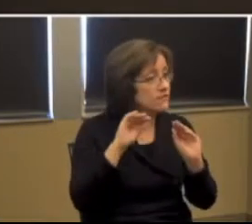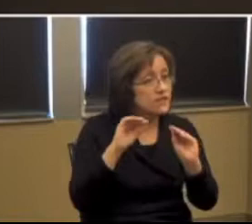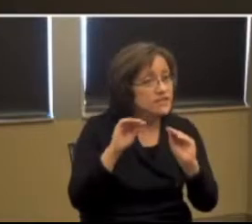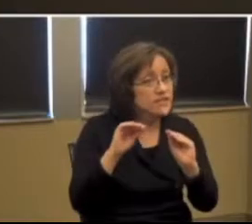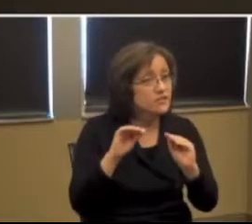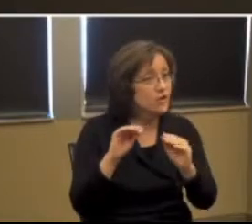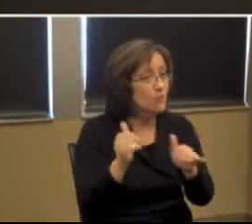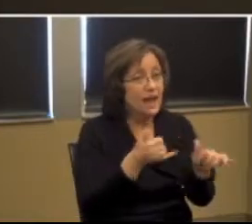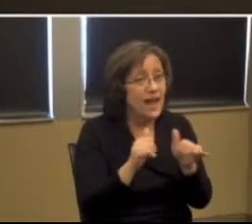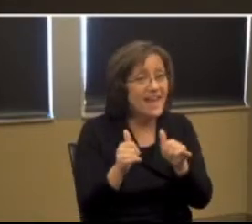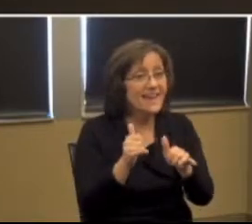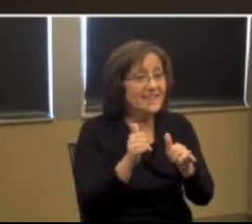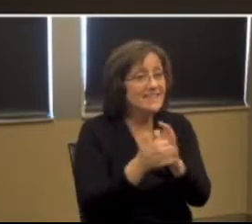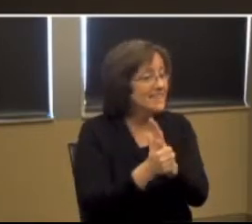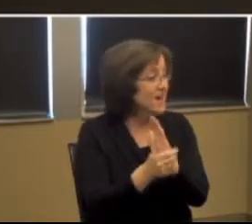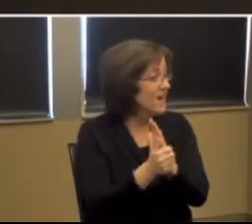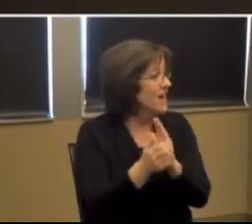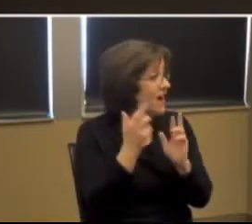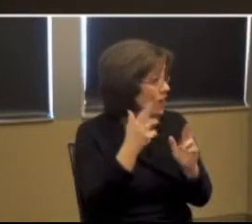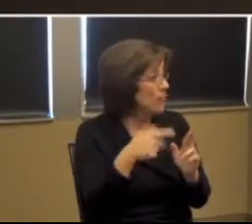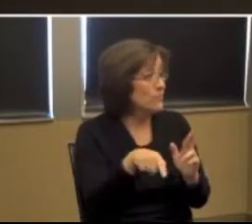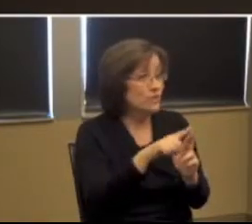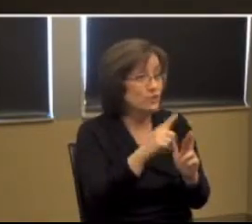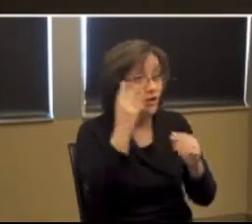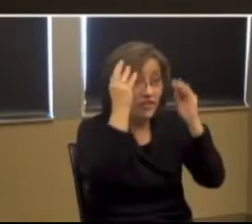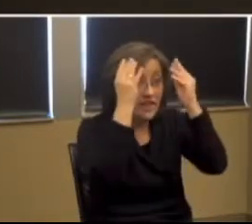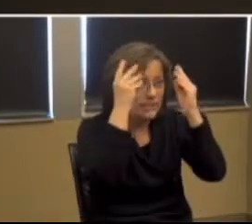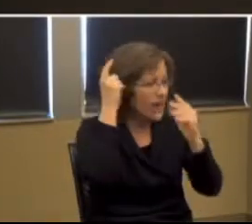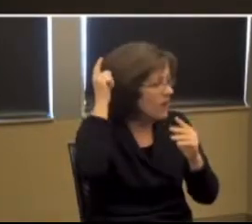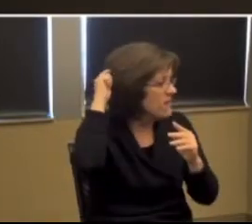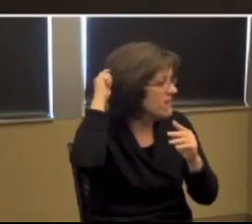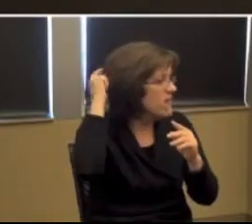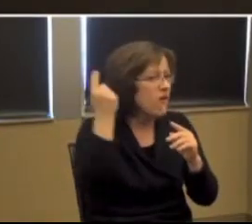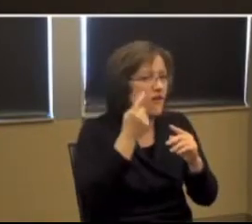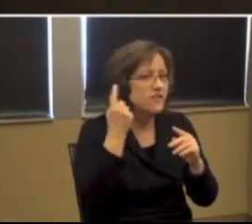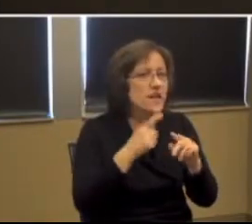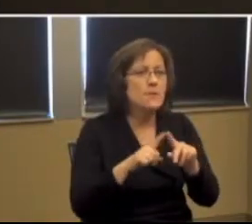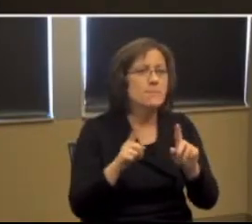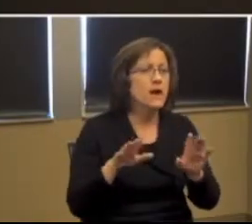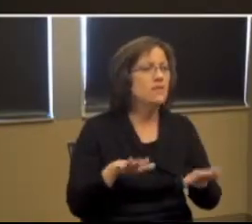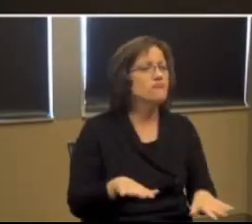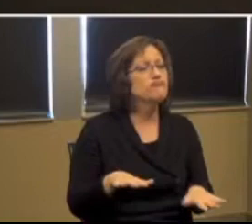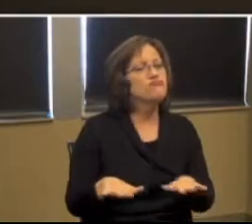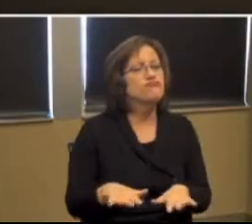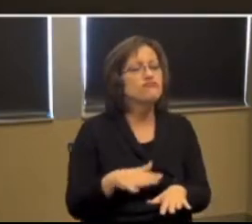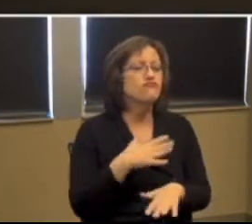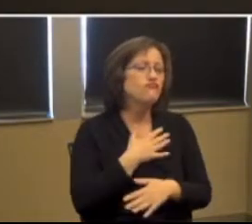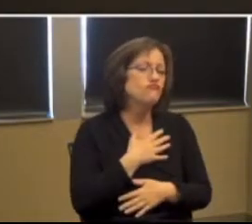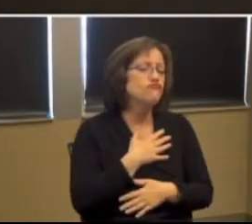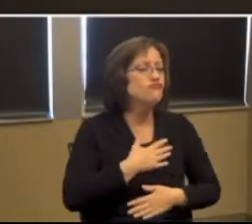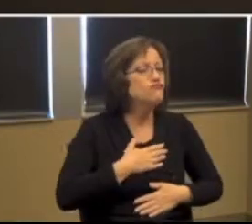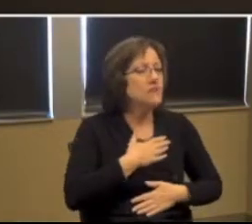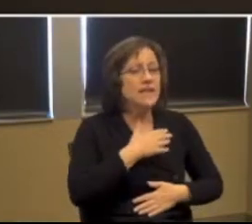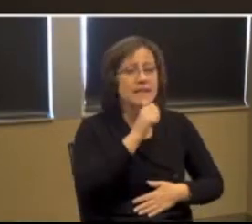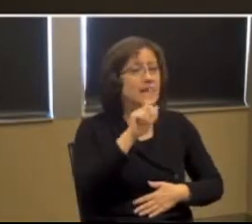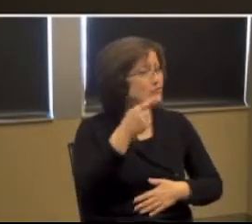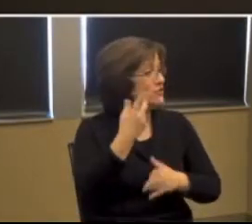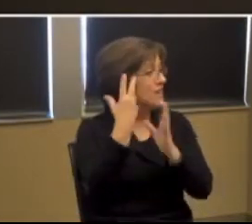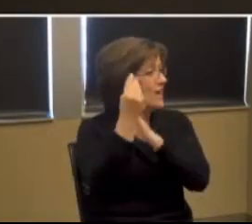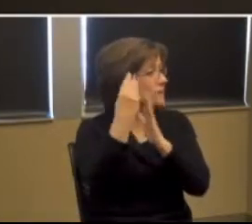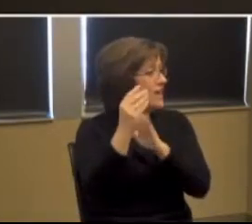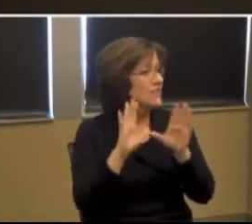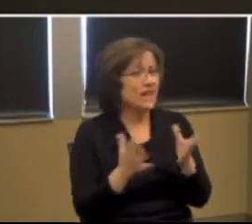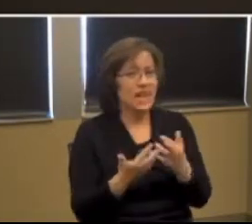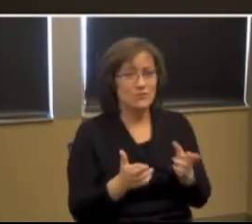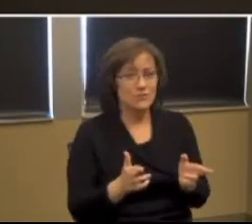I hope you all are thinking about that all the time, but leisure skills are not just outside of the classroom. We actually